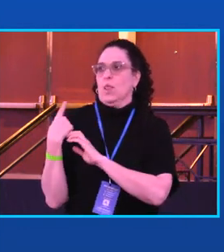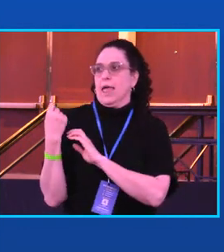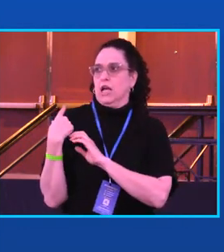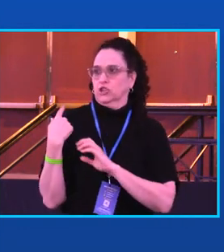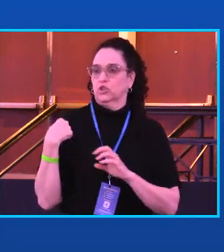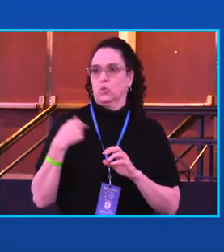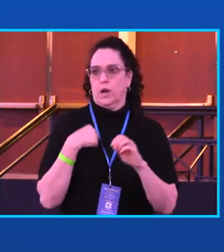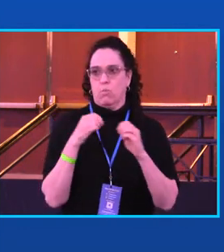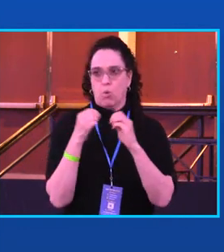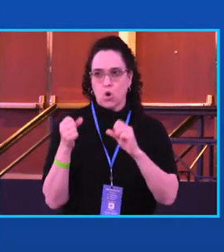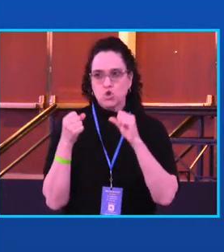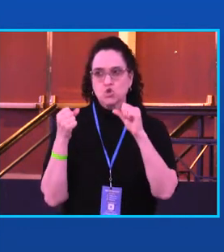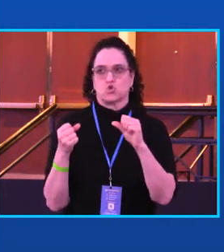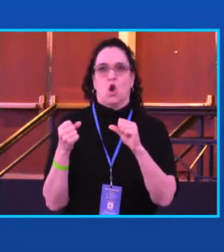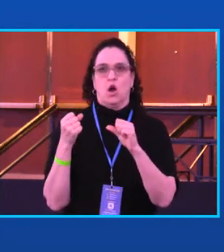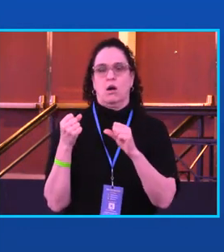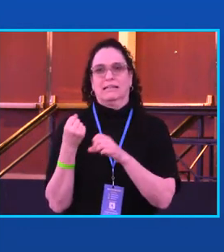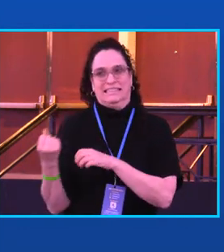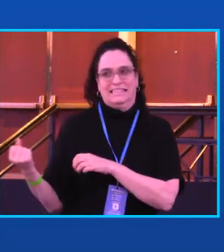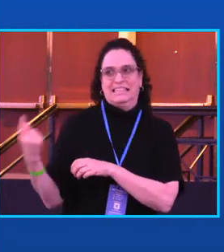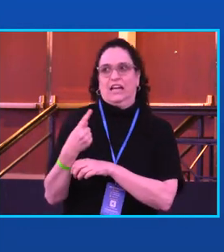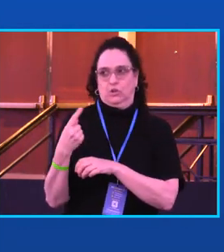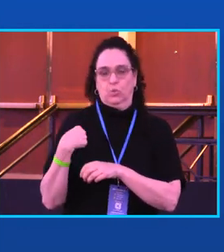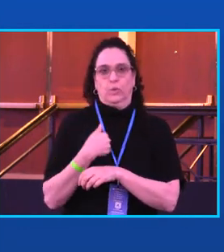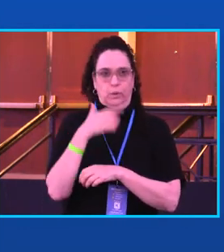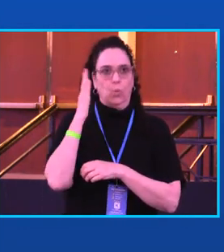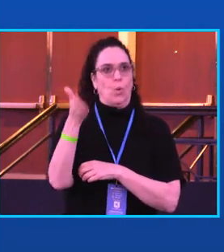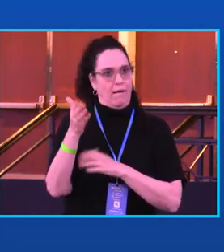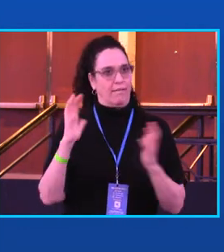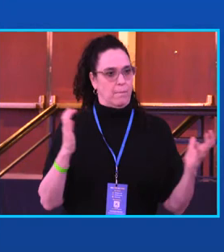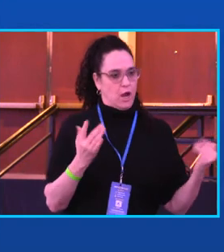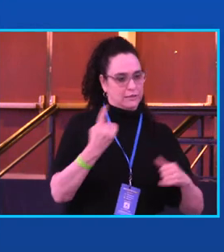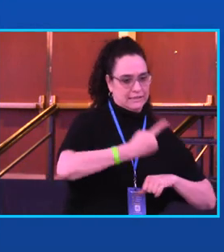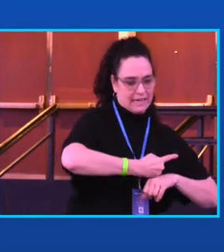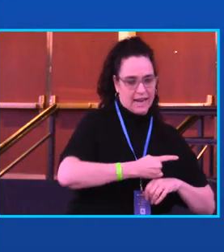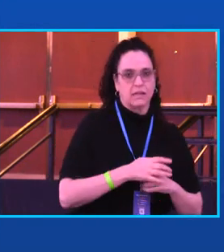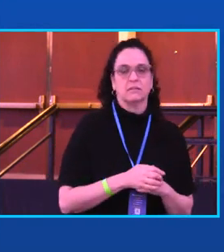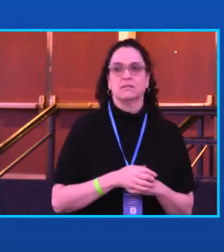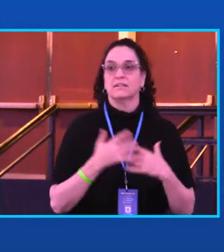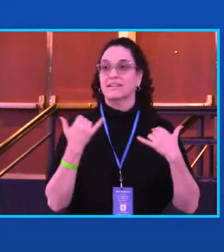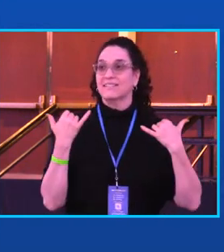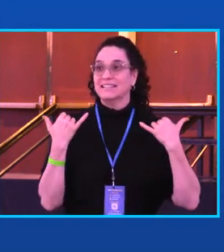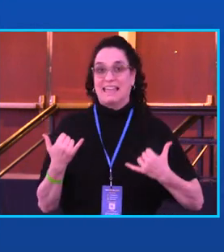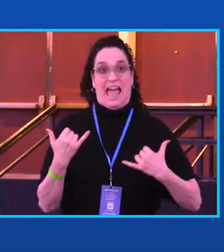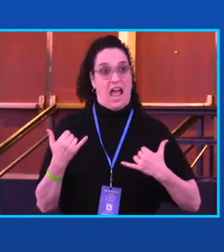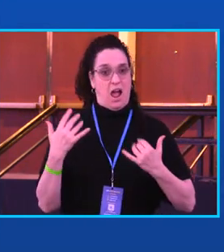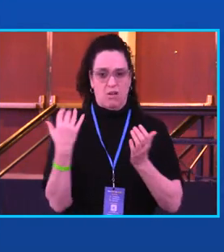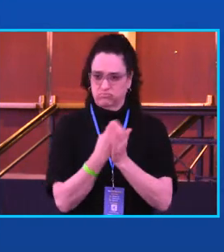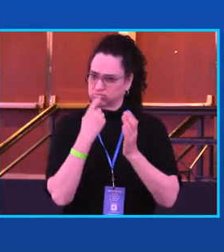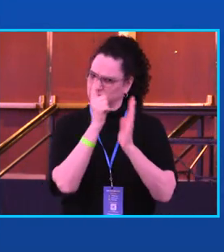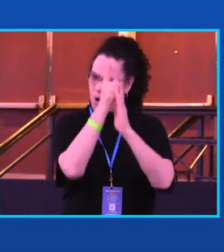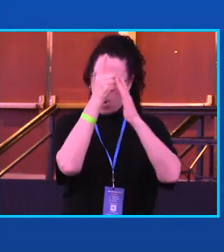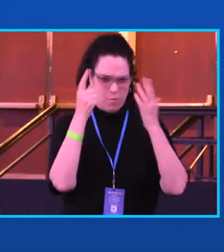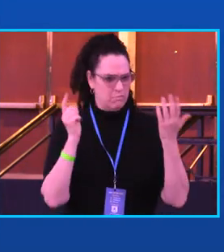be stronger a year from now than we are today. This is our moment